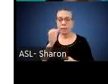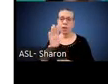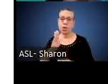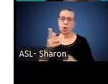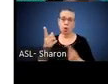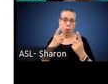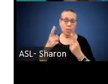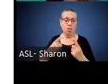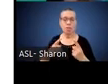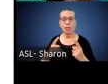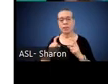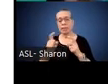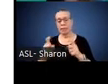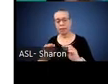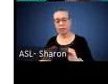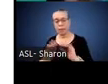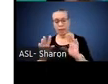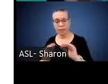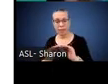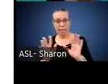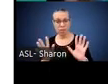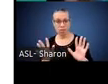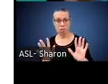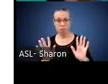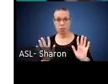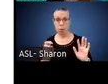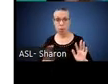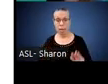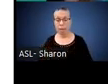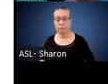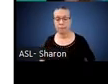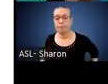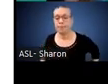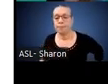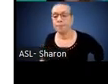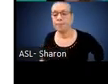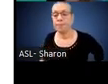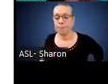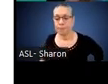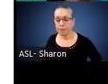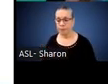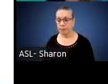provide clarification, or revisit any of this then.